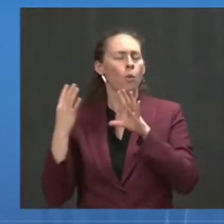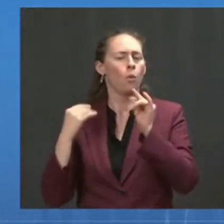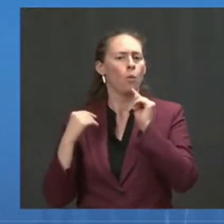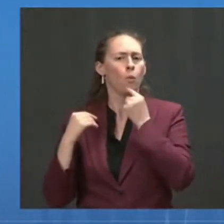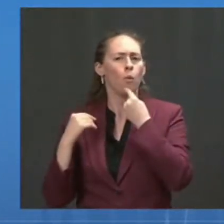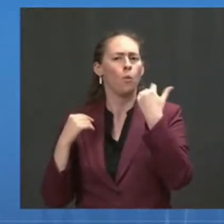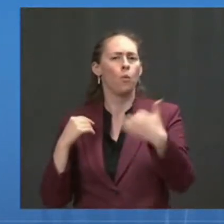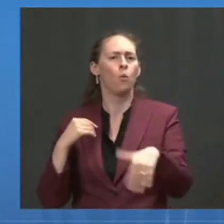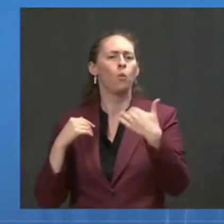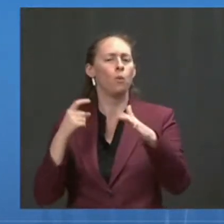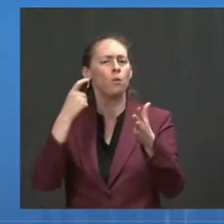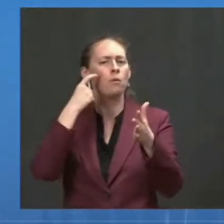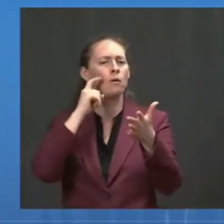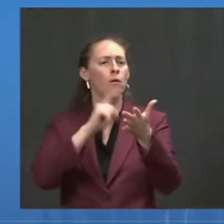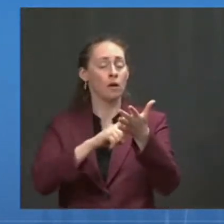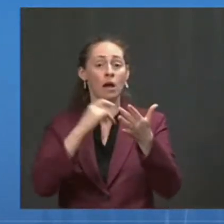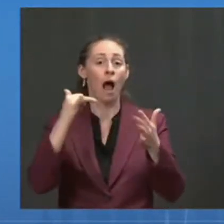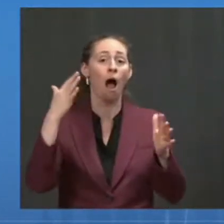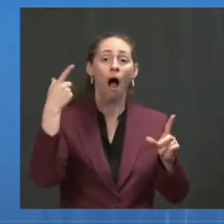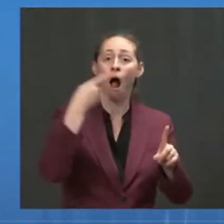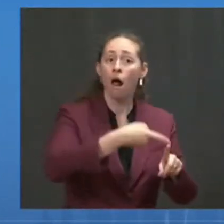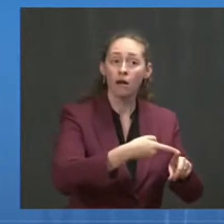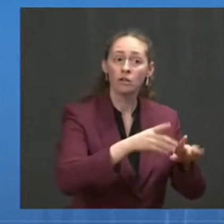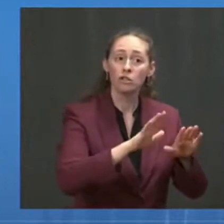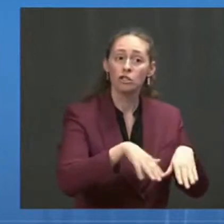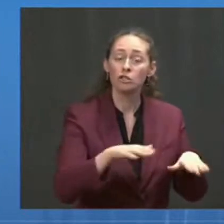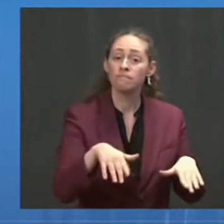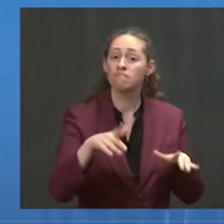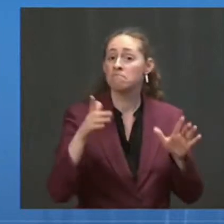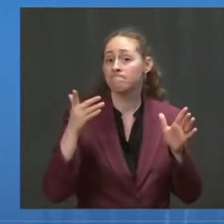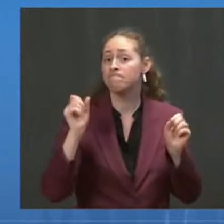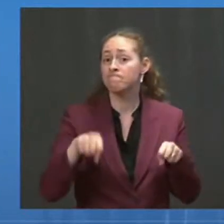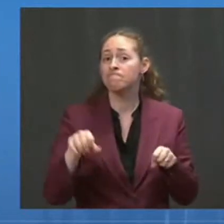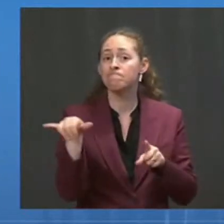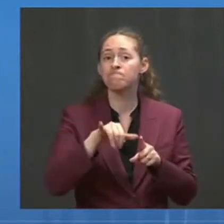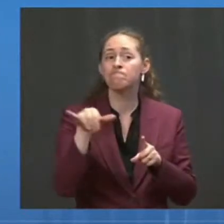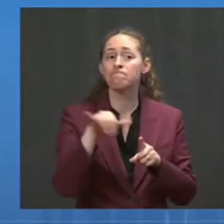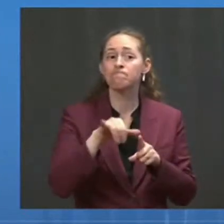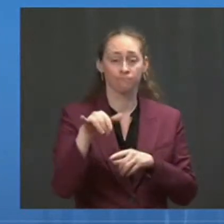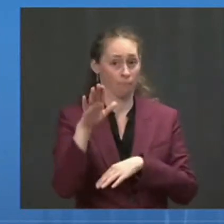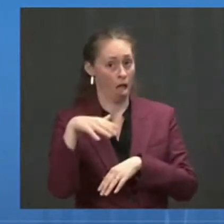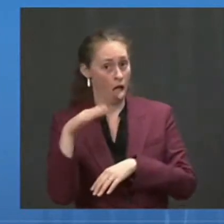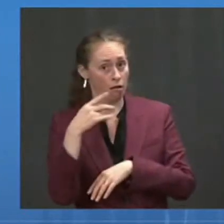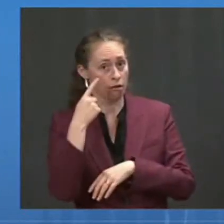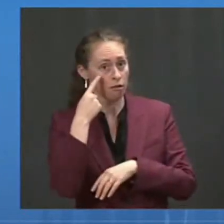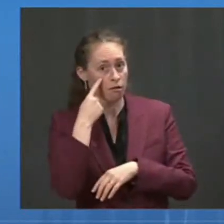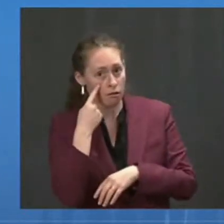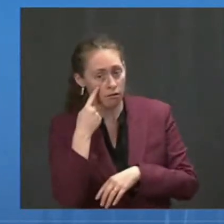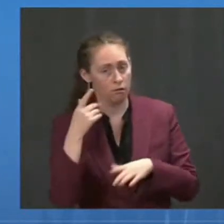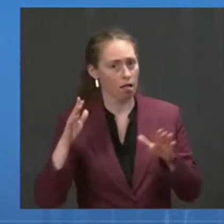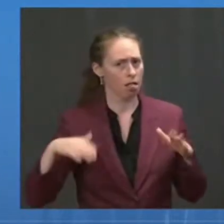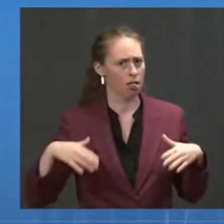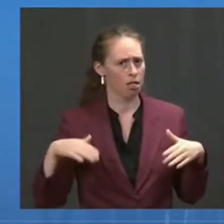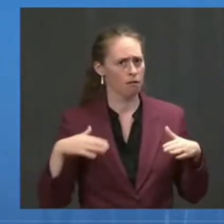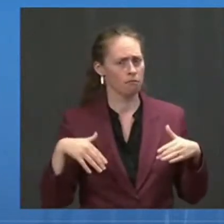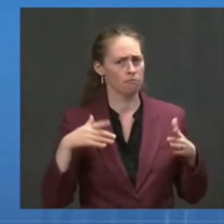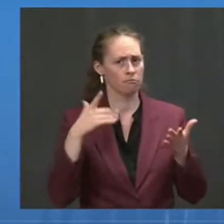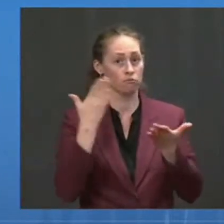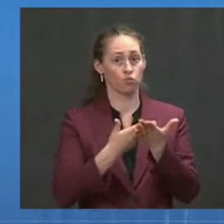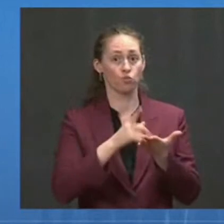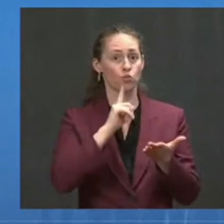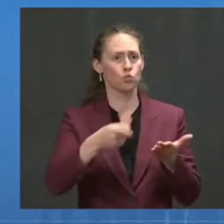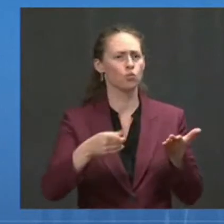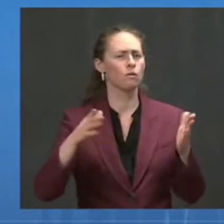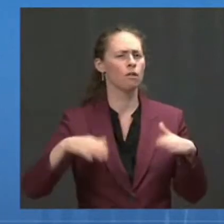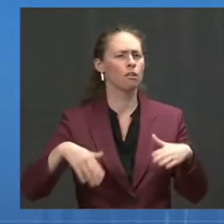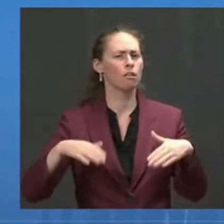With regard to children, this could possibly be the case, but we are not seeing this in a definitive way. The only thing we know for sure